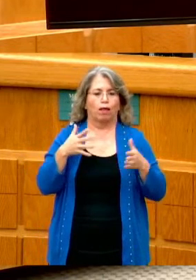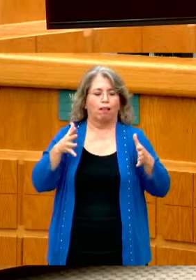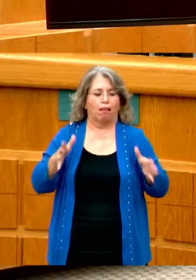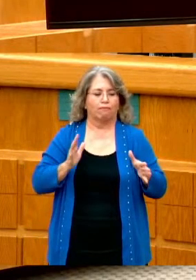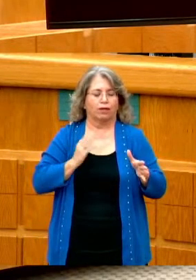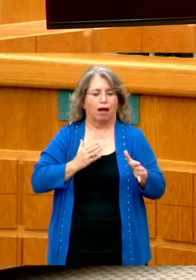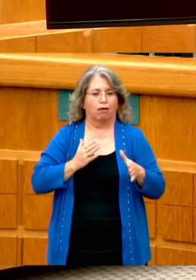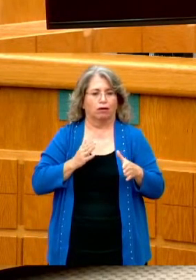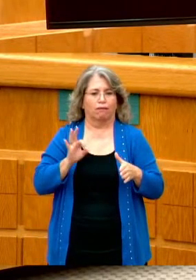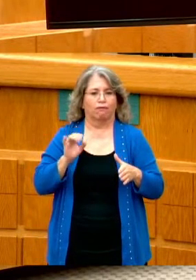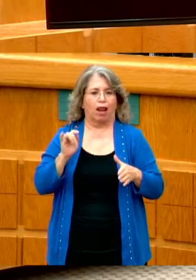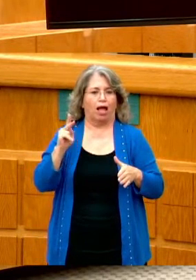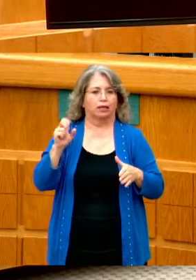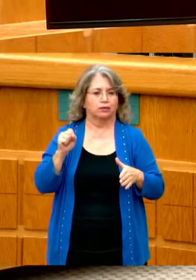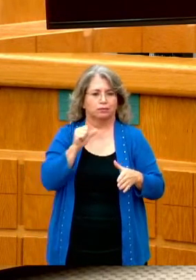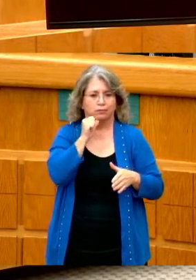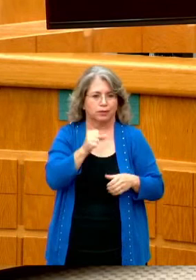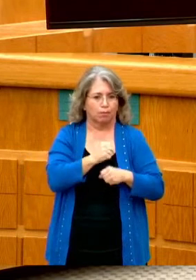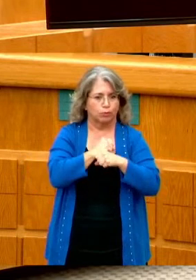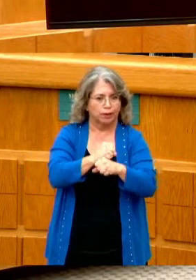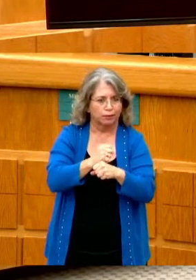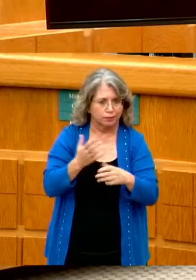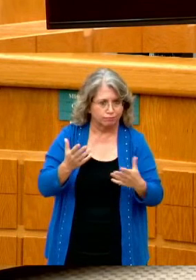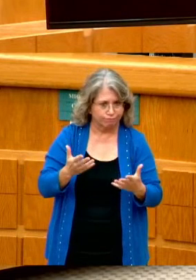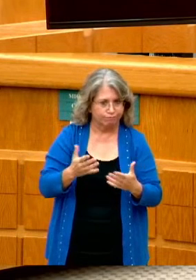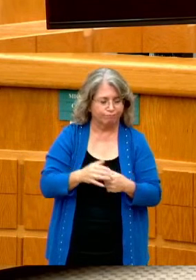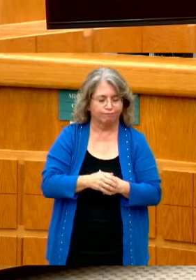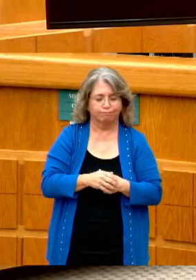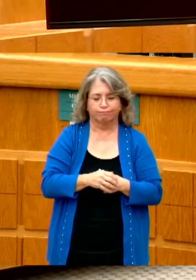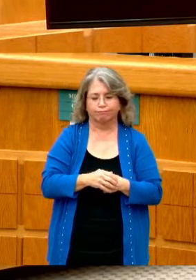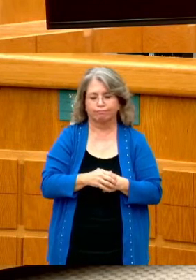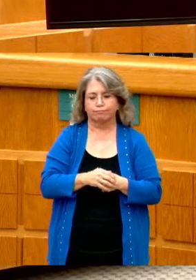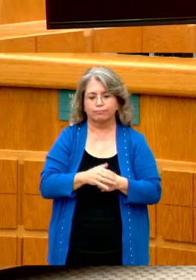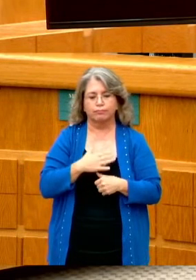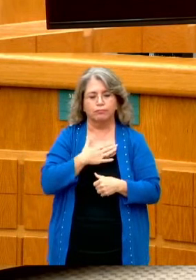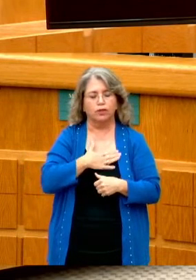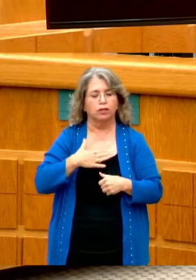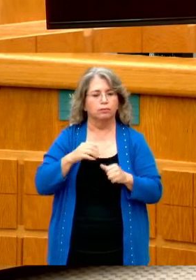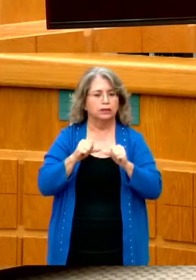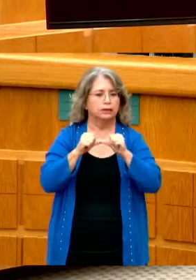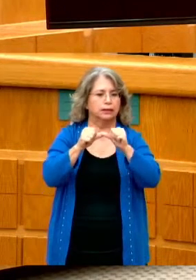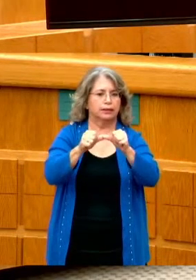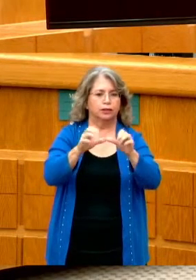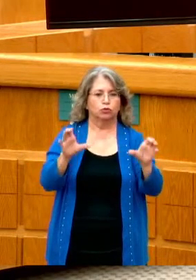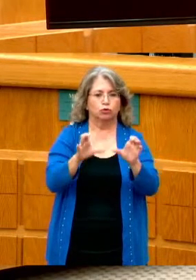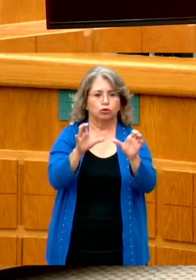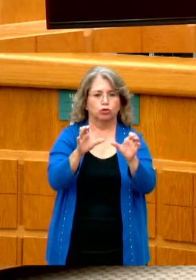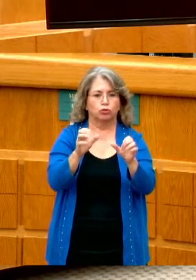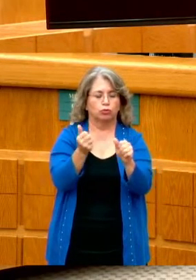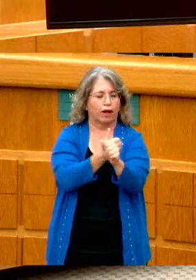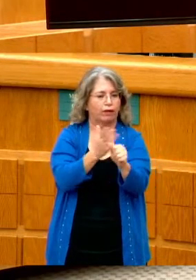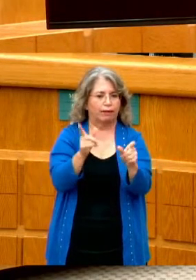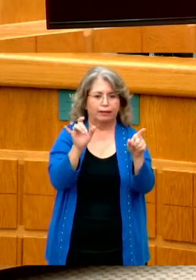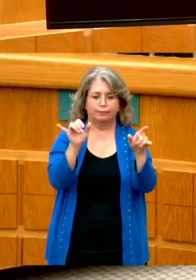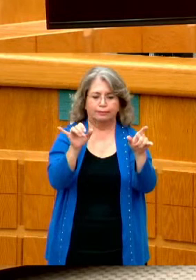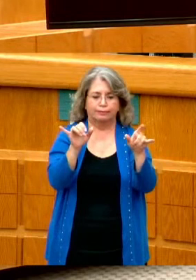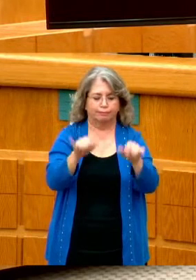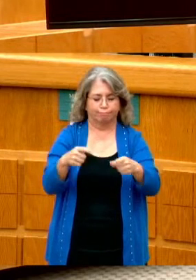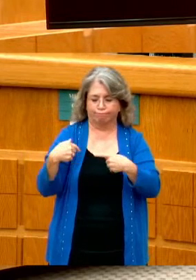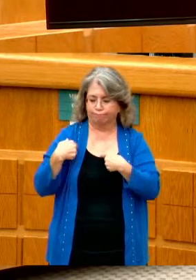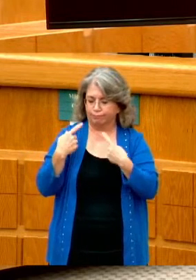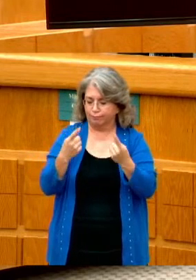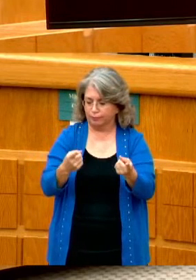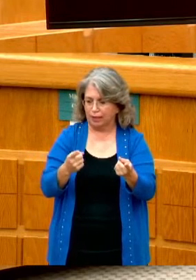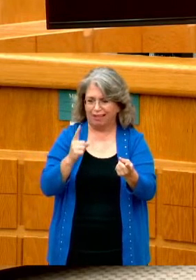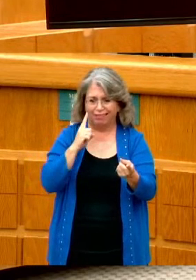So please continue to do all the things that we've been doing over the past, oh my gosh, we're about to